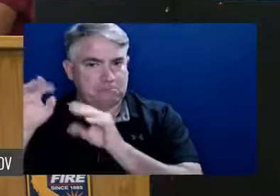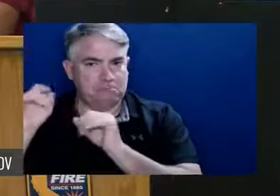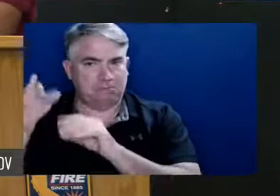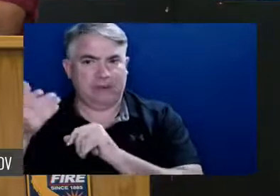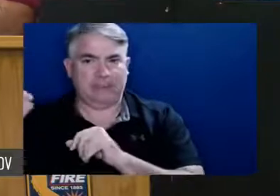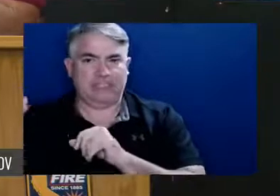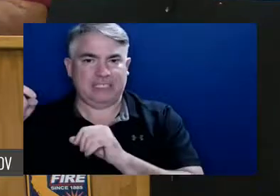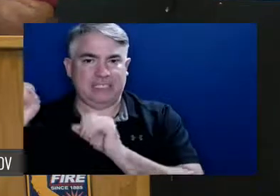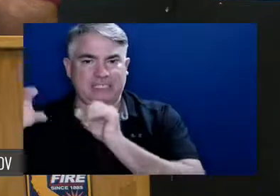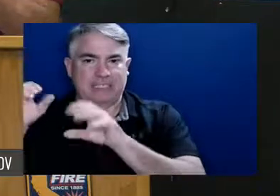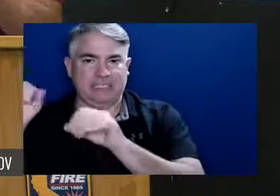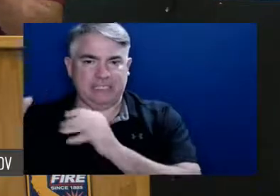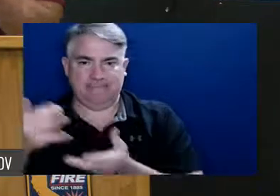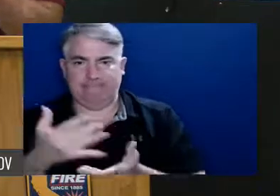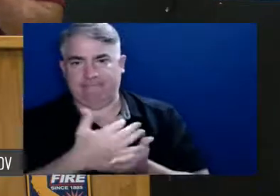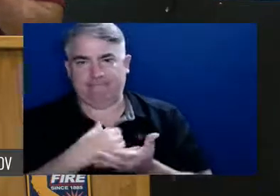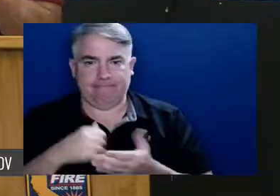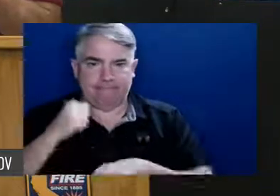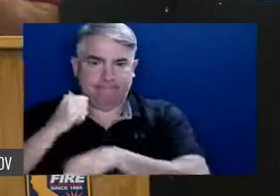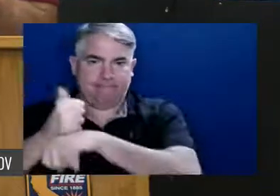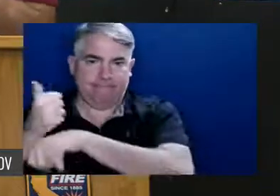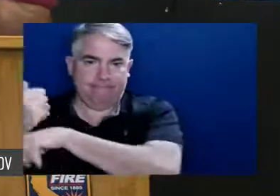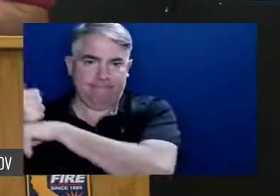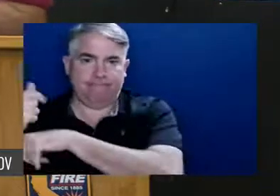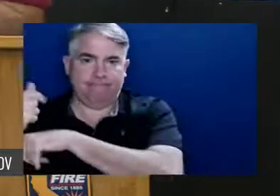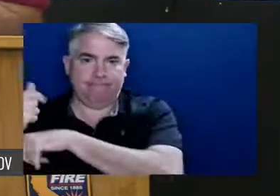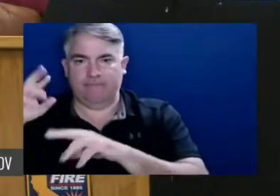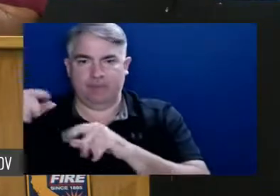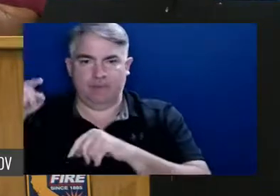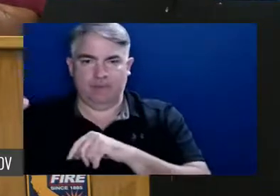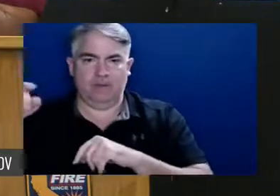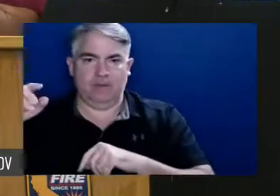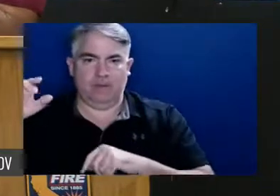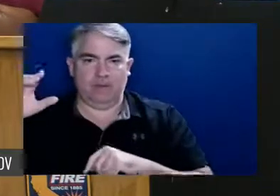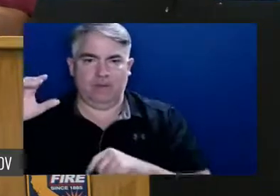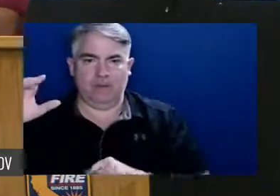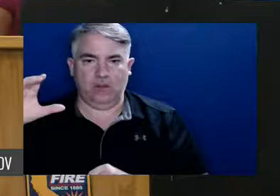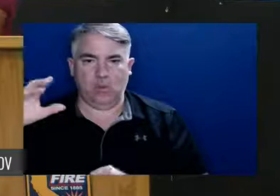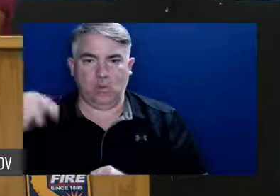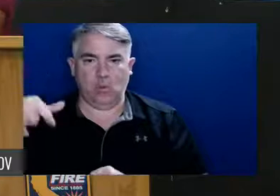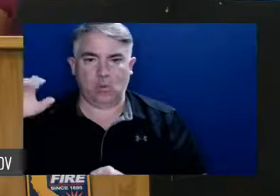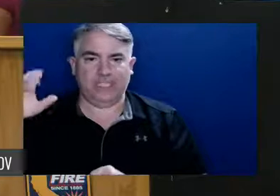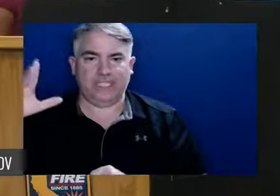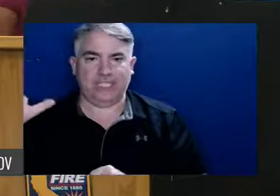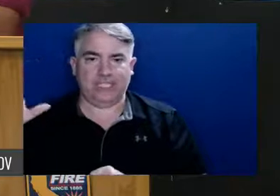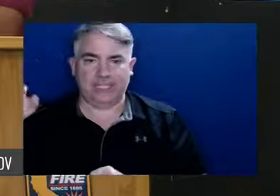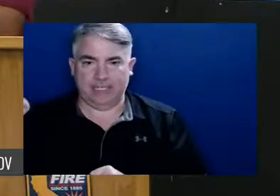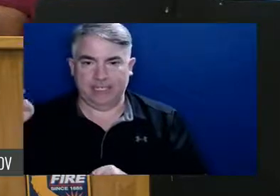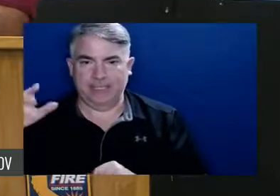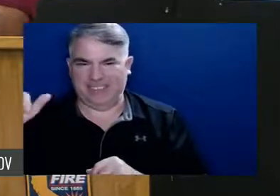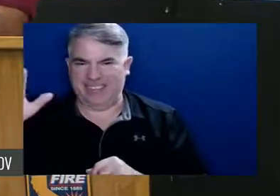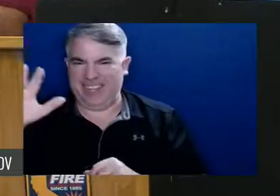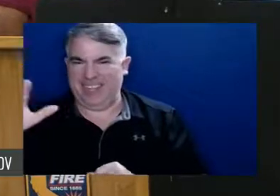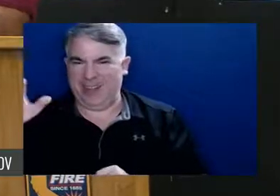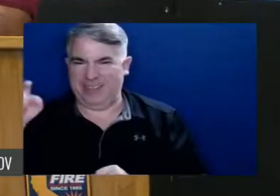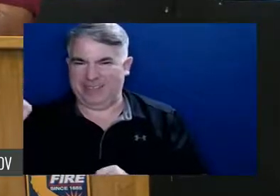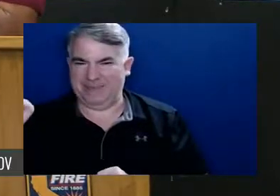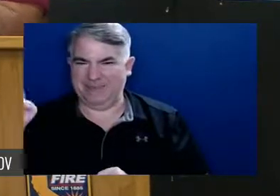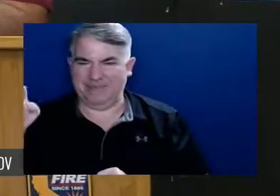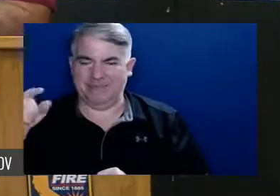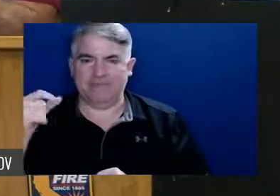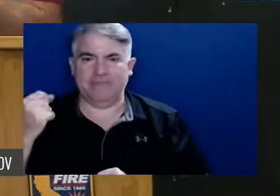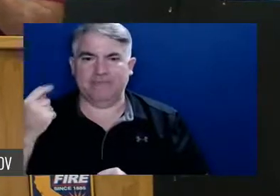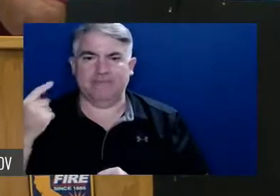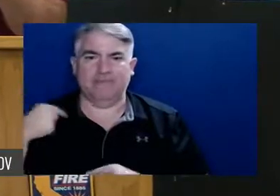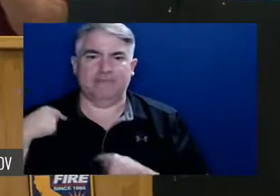our A23 spike, which is there by Beckworth, and that's the majority of the resources came out of the A23